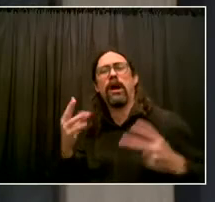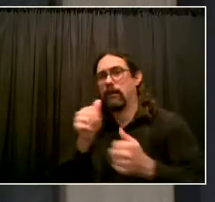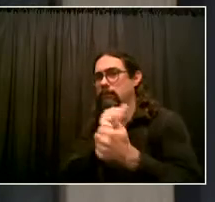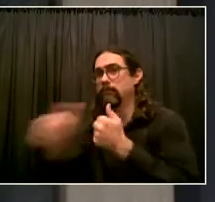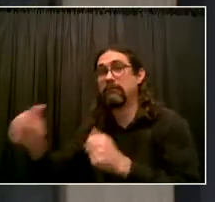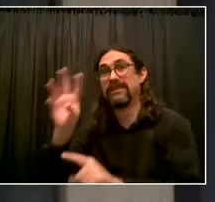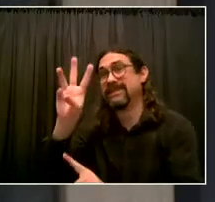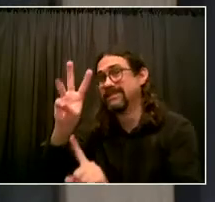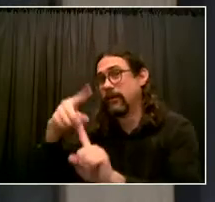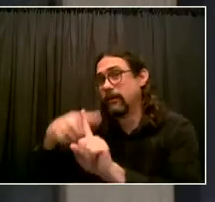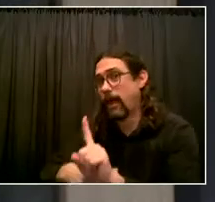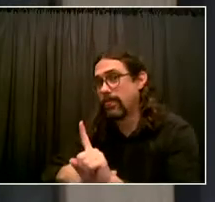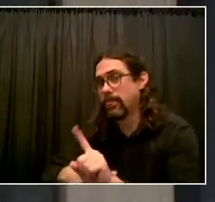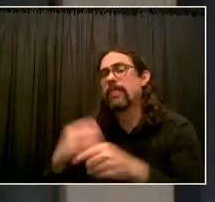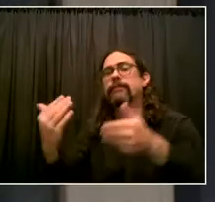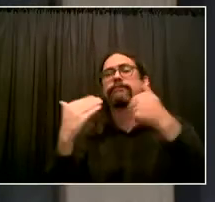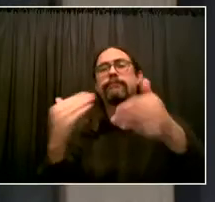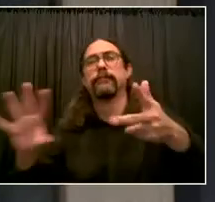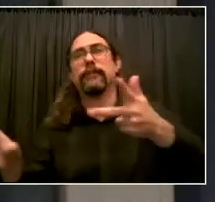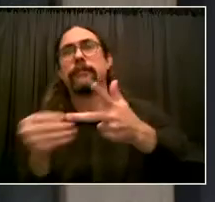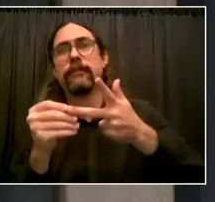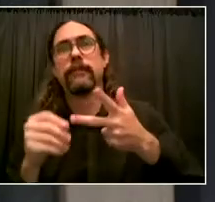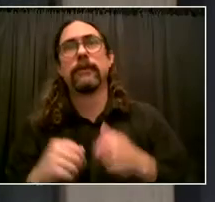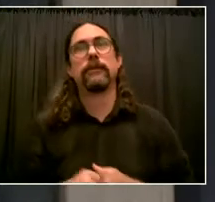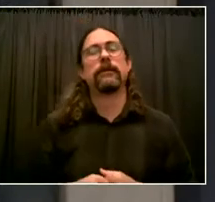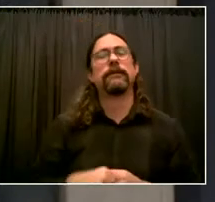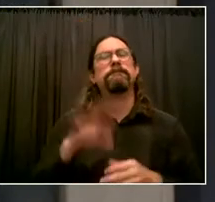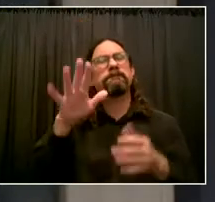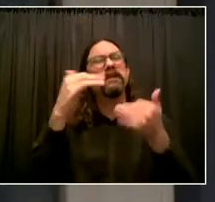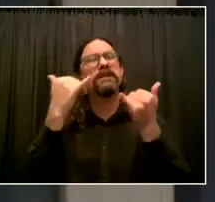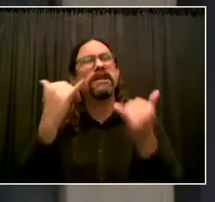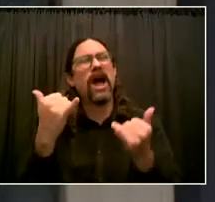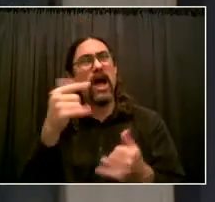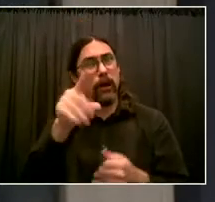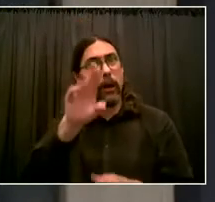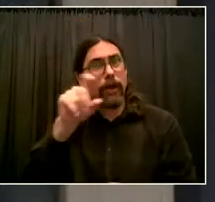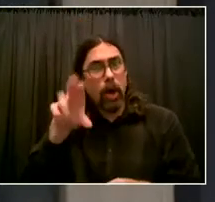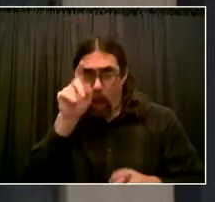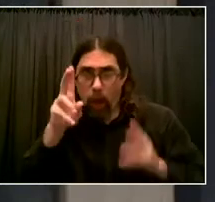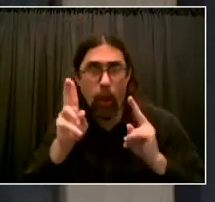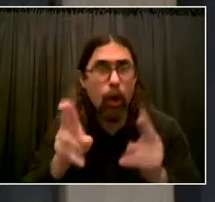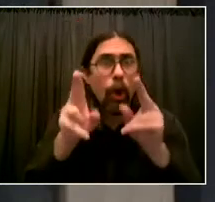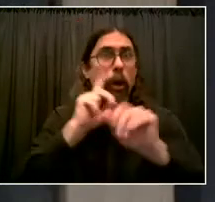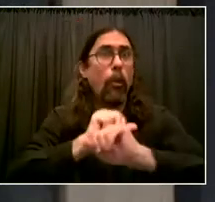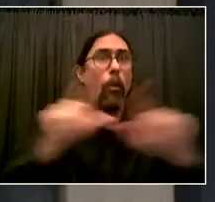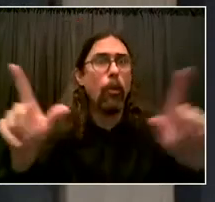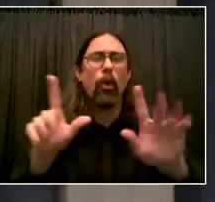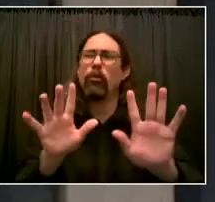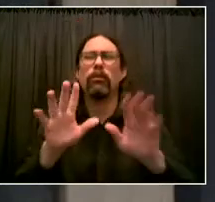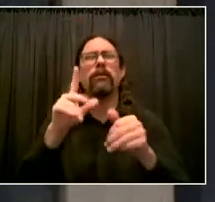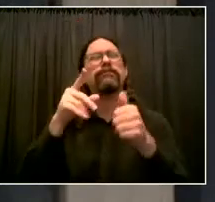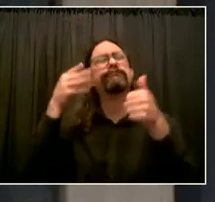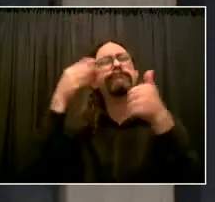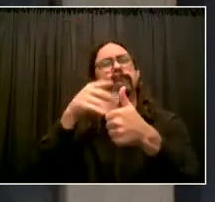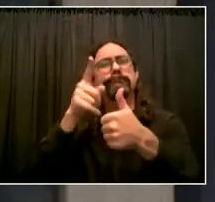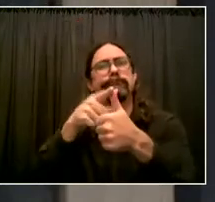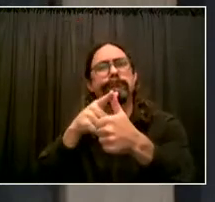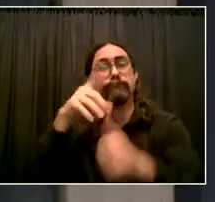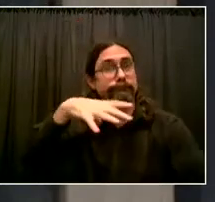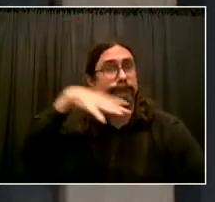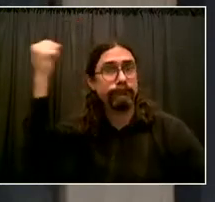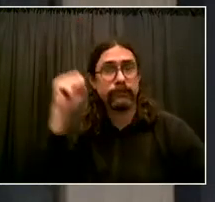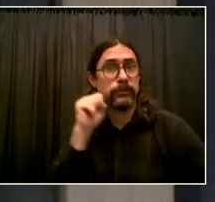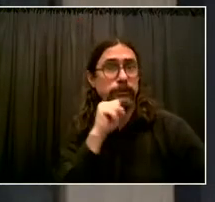responder, or a nursing home resident. If you receive 2 shots of the Pfizer or Moderna vaccine, the science that we